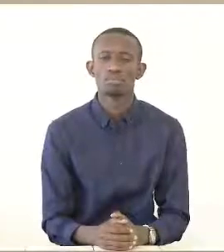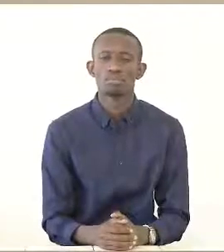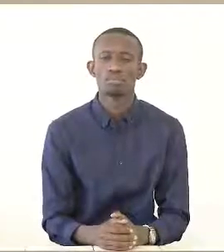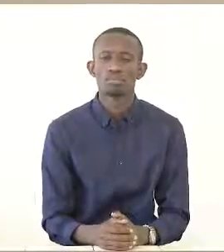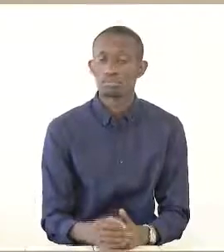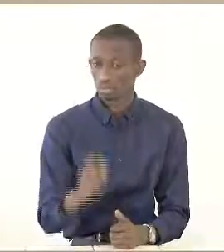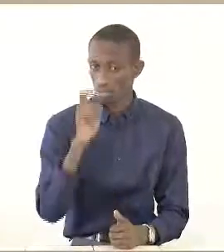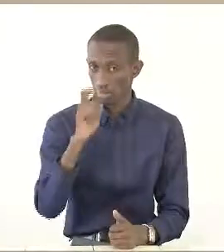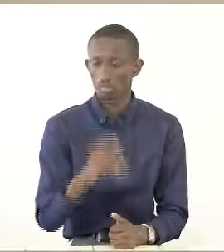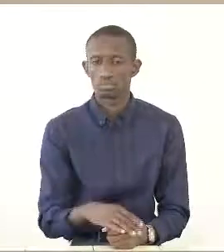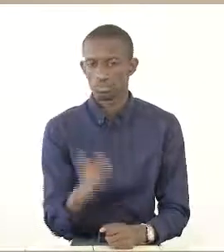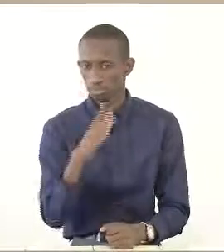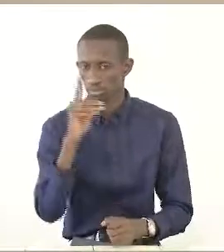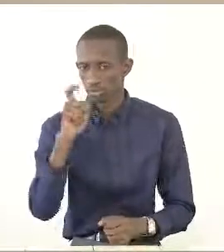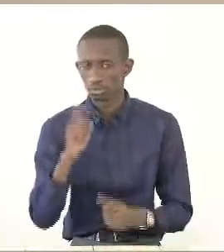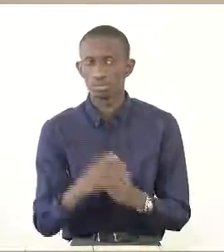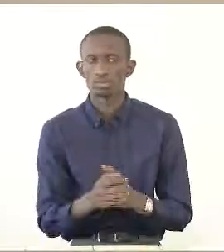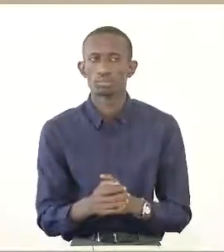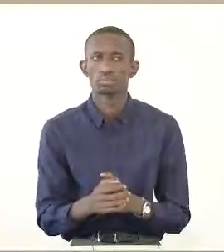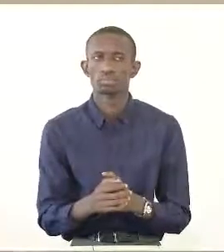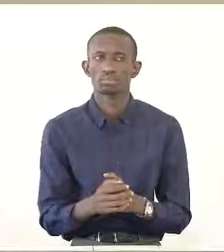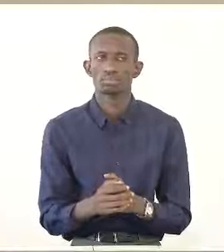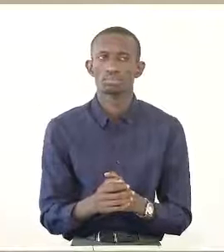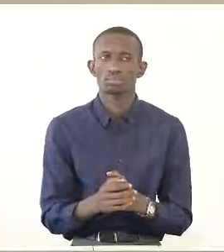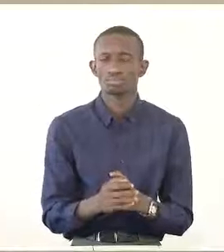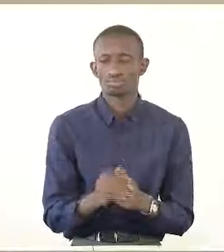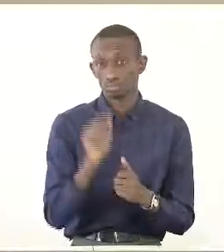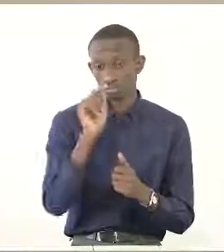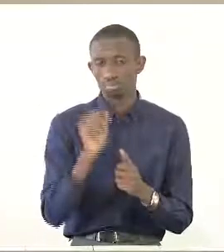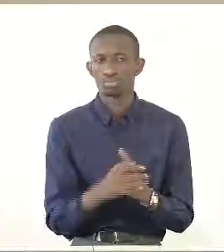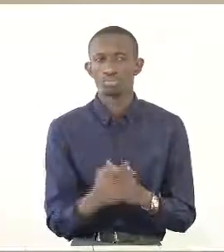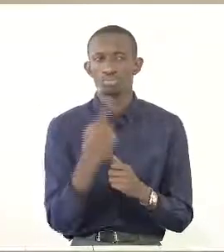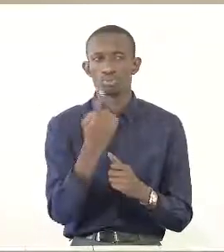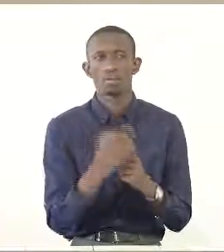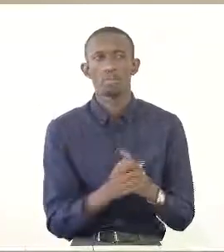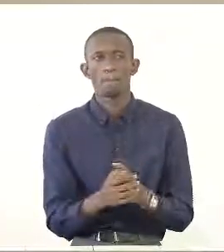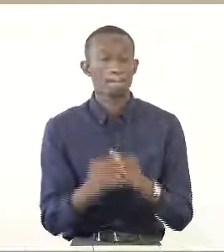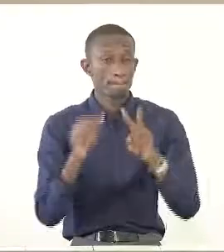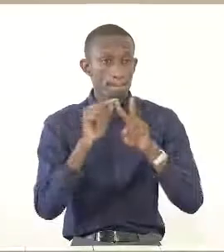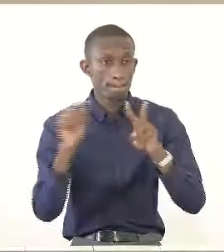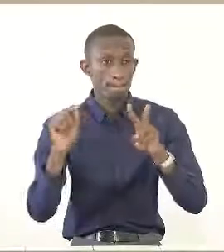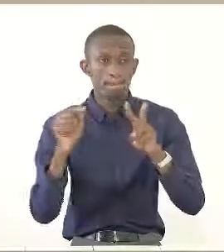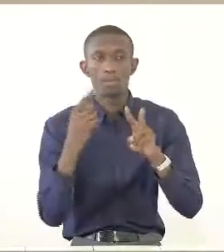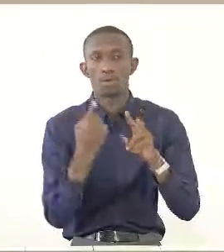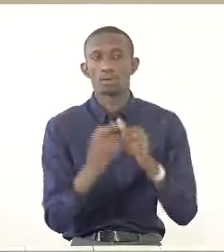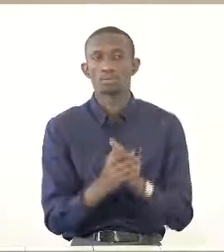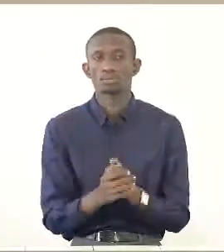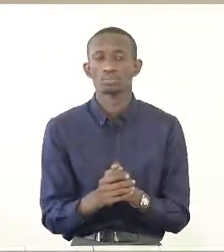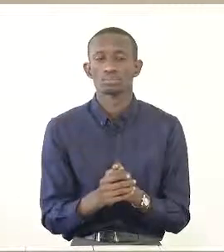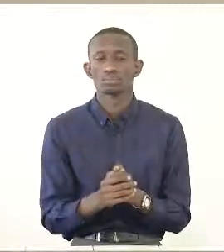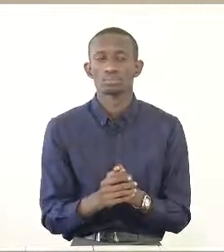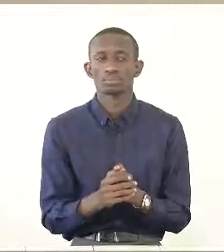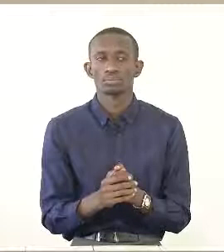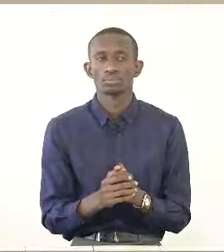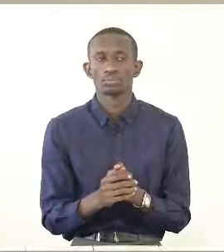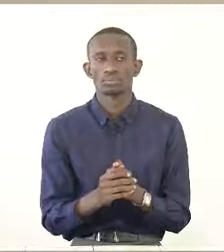x dx over square root of 1 minus x squared. Result power 2 is equal